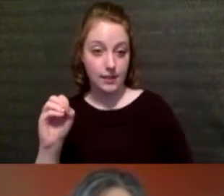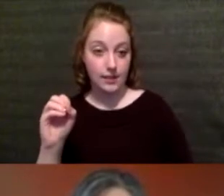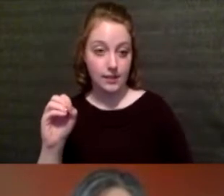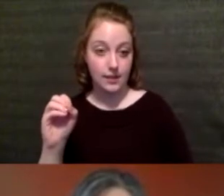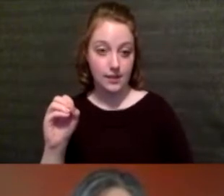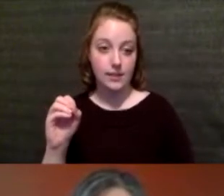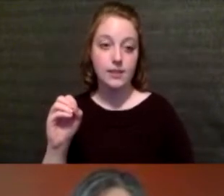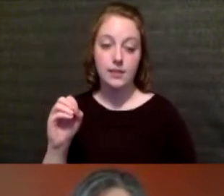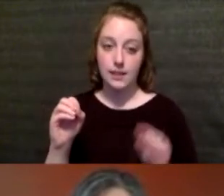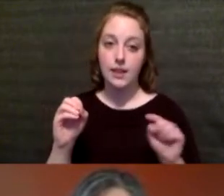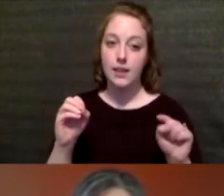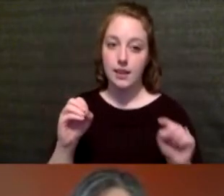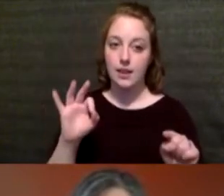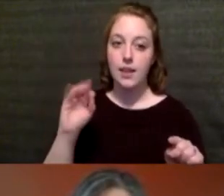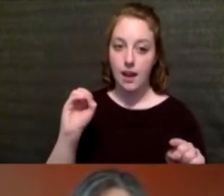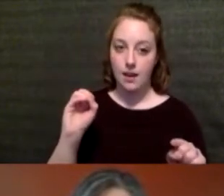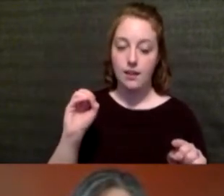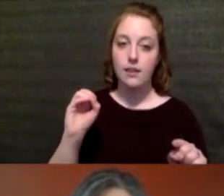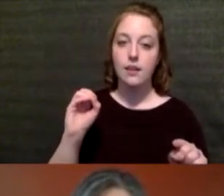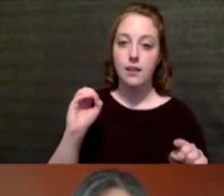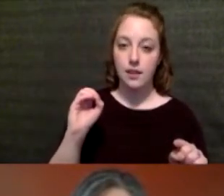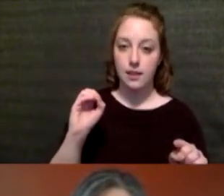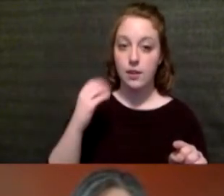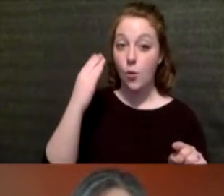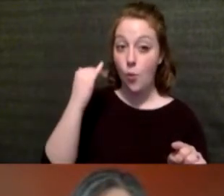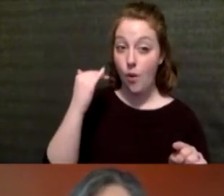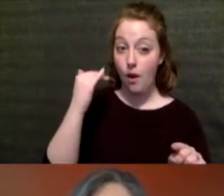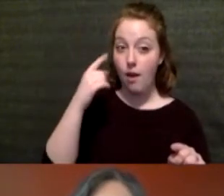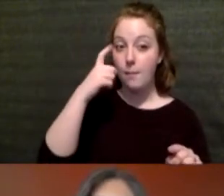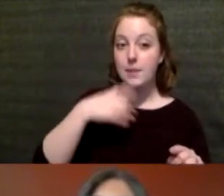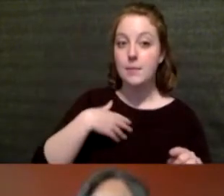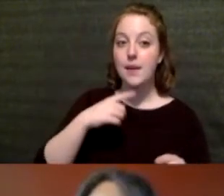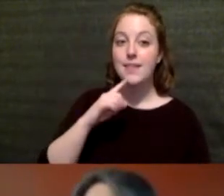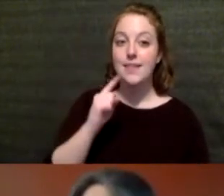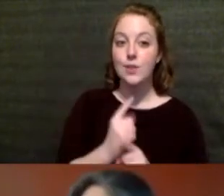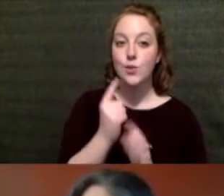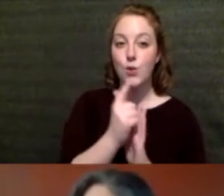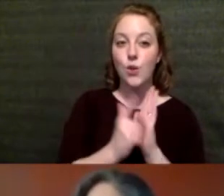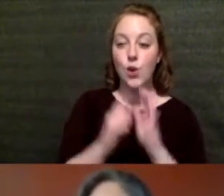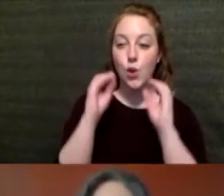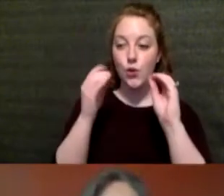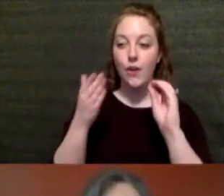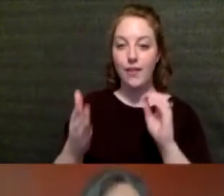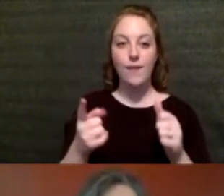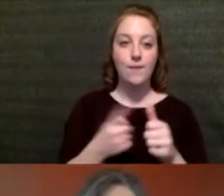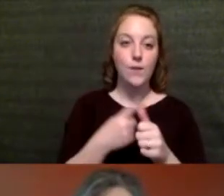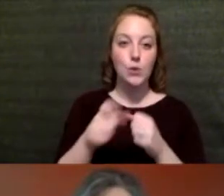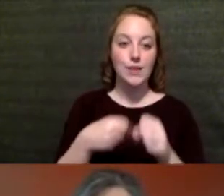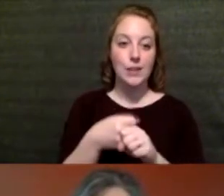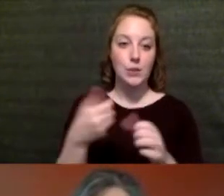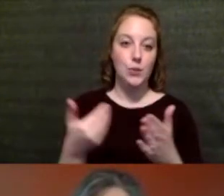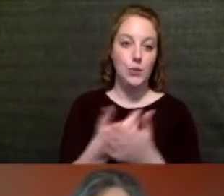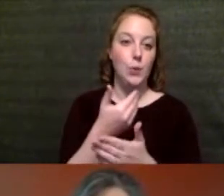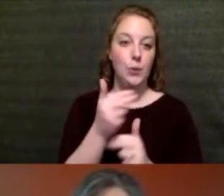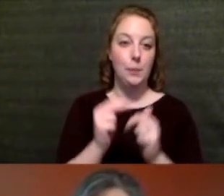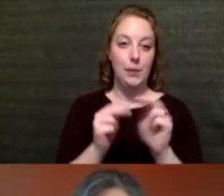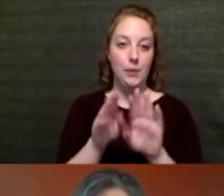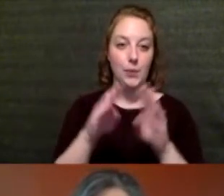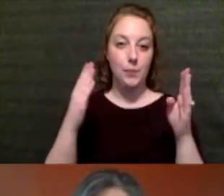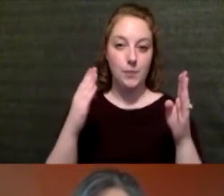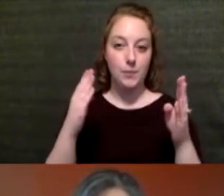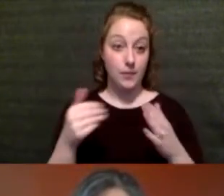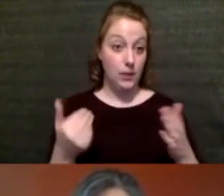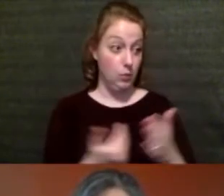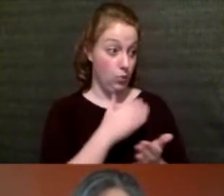90. And the only reason I know Dr. Dacan is my sister-in-law taught there the first year it was open. it was a brand new